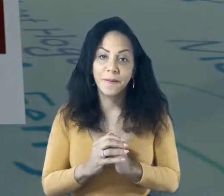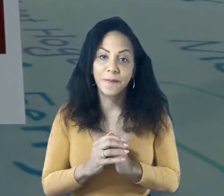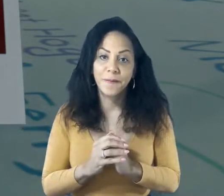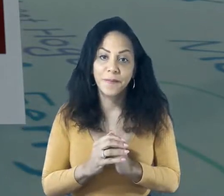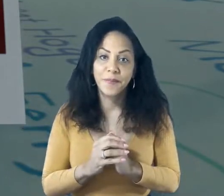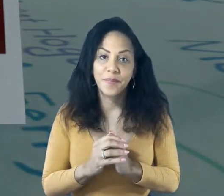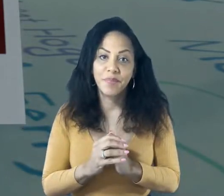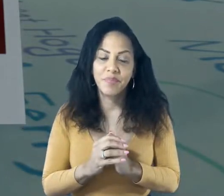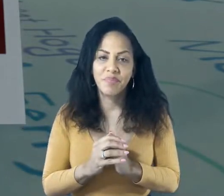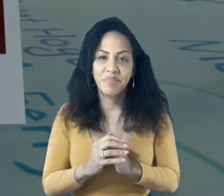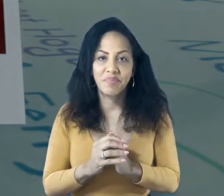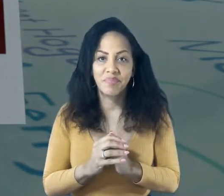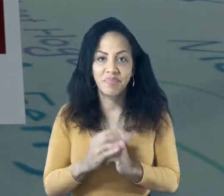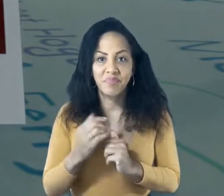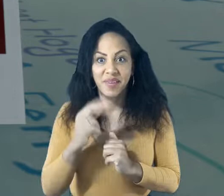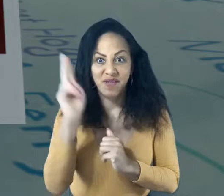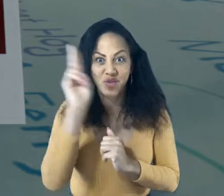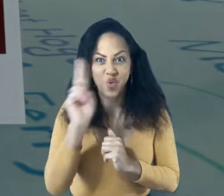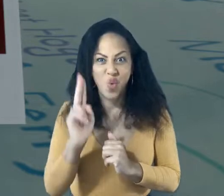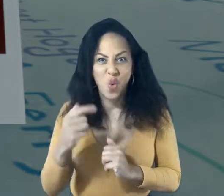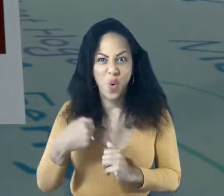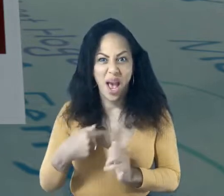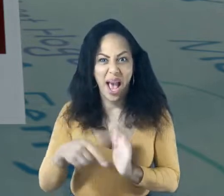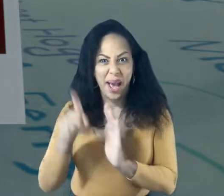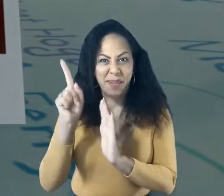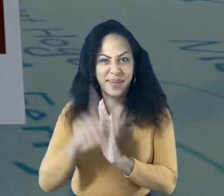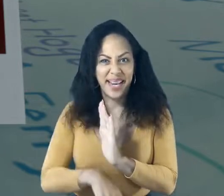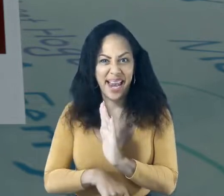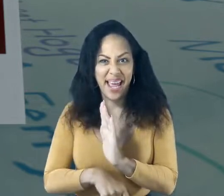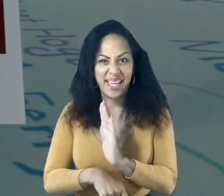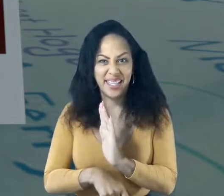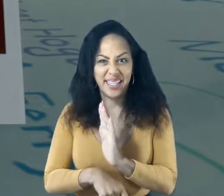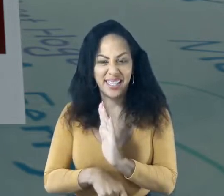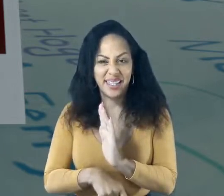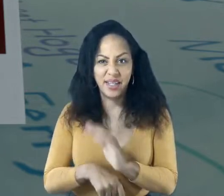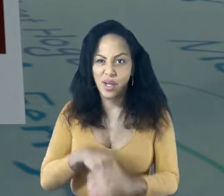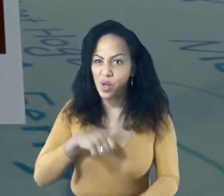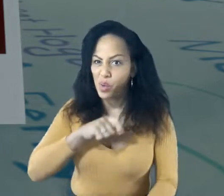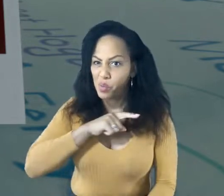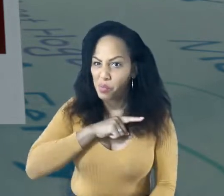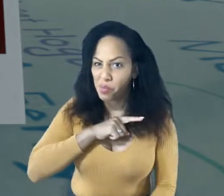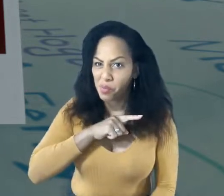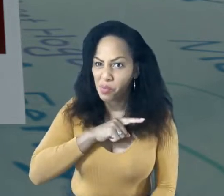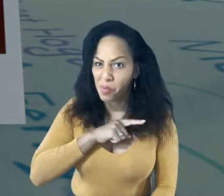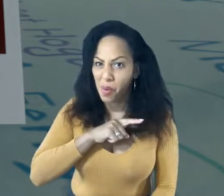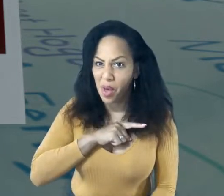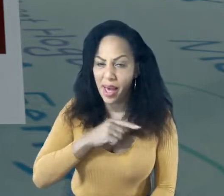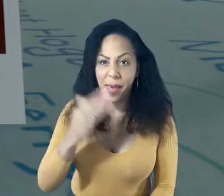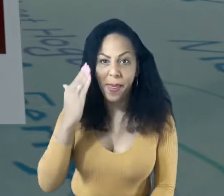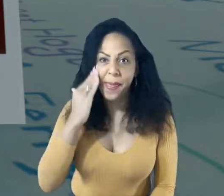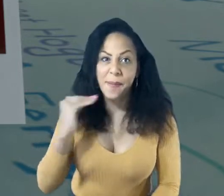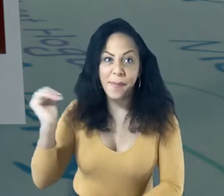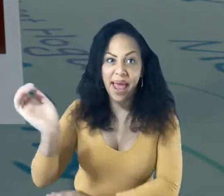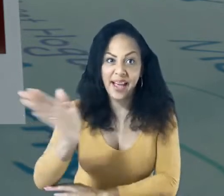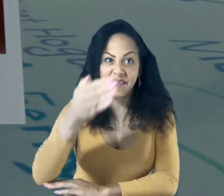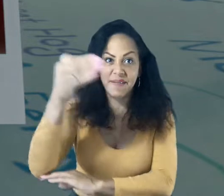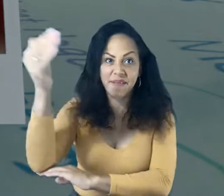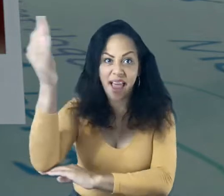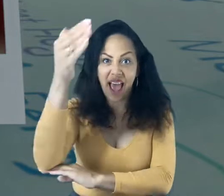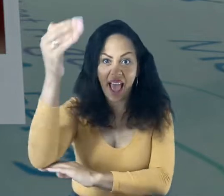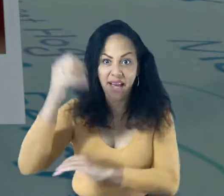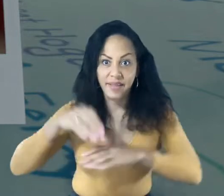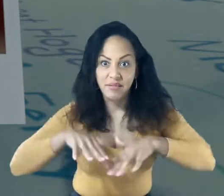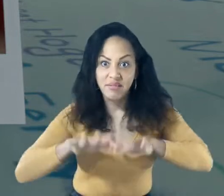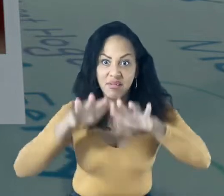I'm late sometimes for school because it's sometimes like black flag or the tide's too wild. Sometimes I